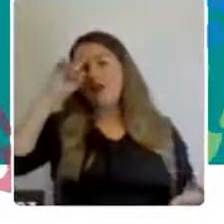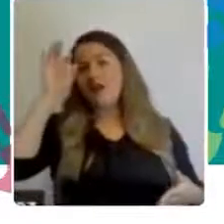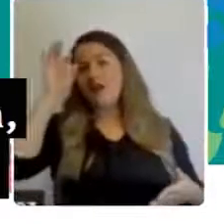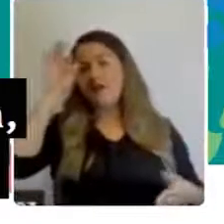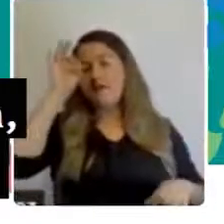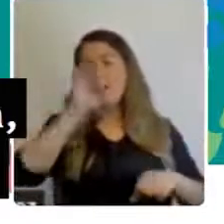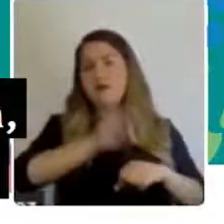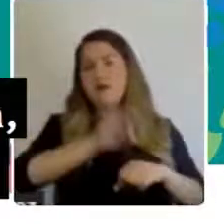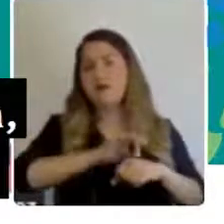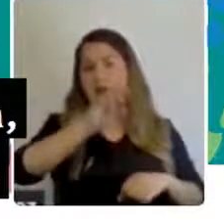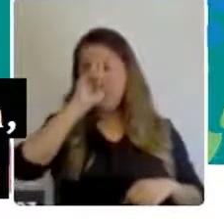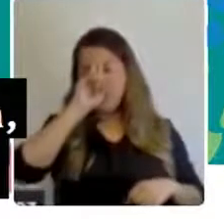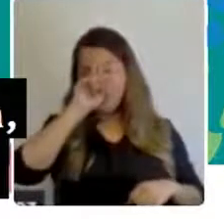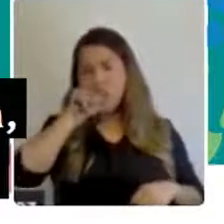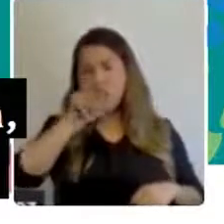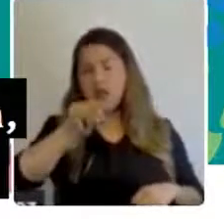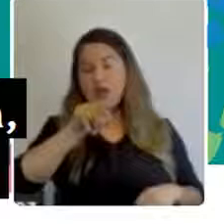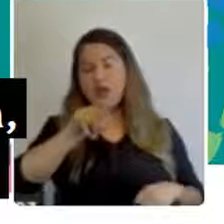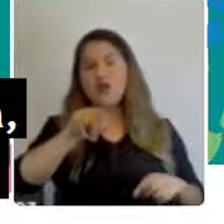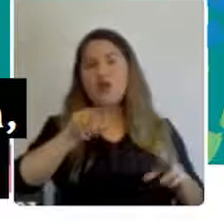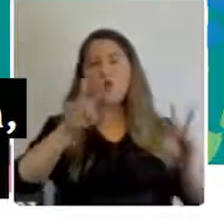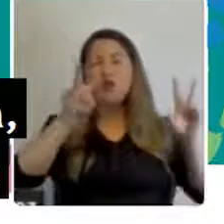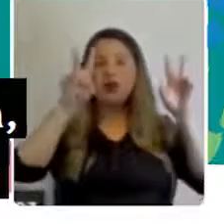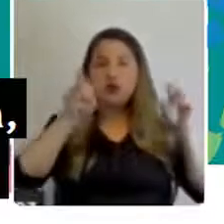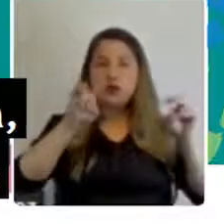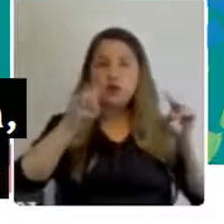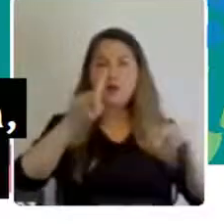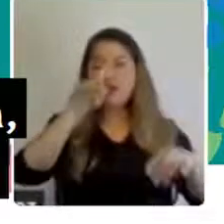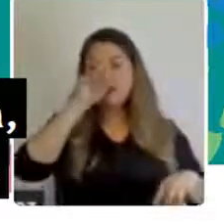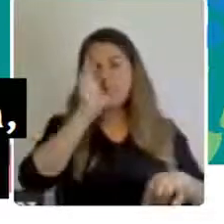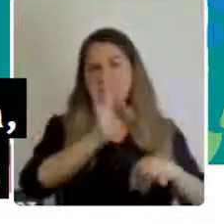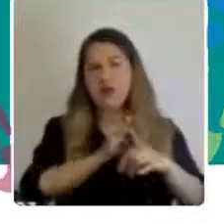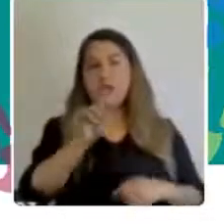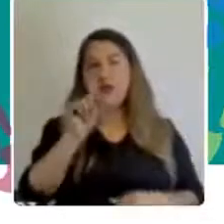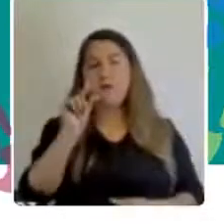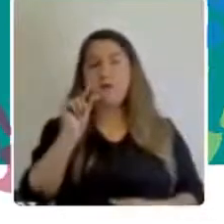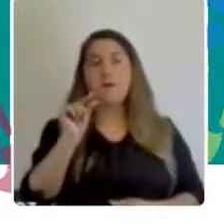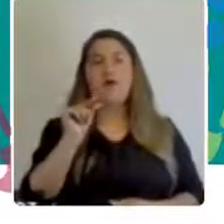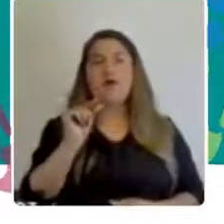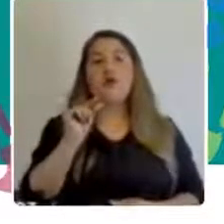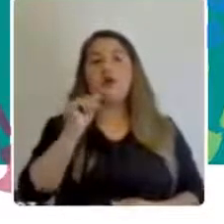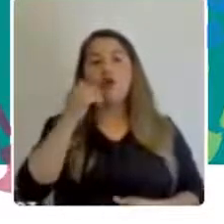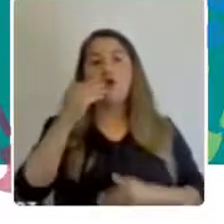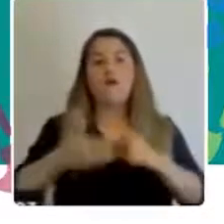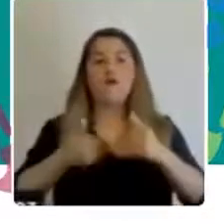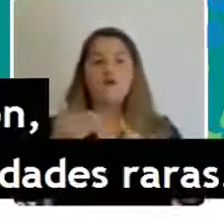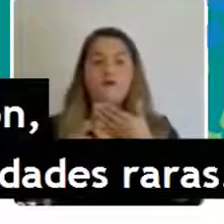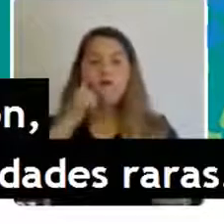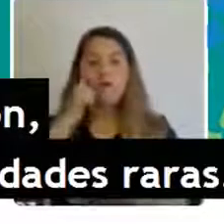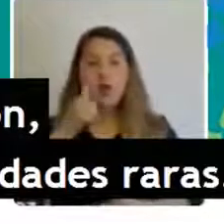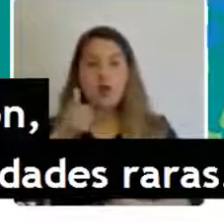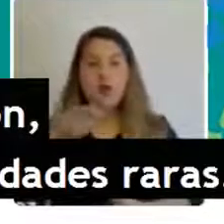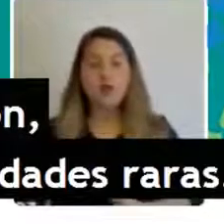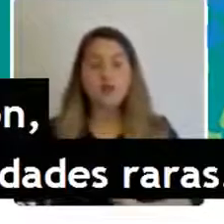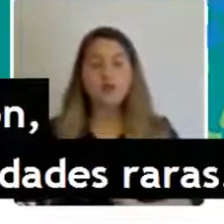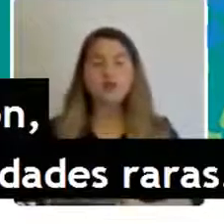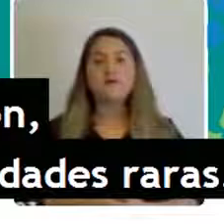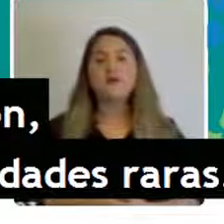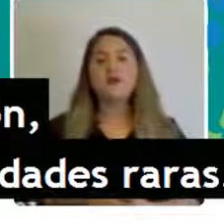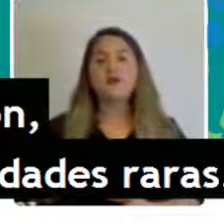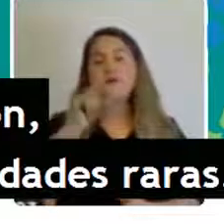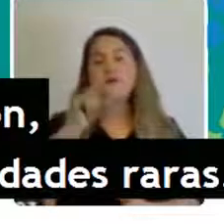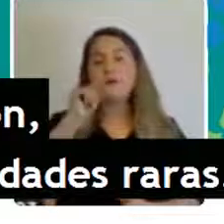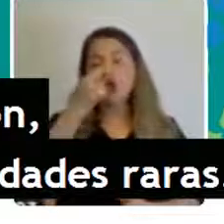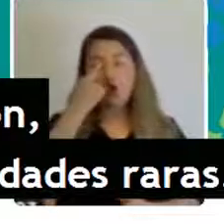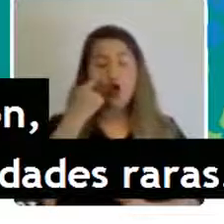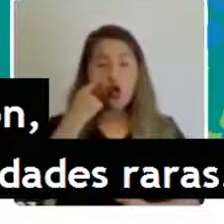level, dedicated to research, surveillance, information, rare diseases, and orphan drugs, focusing, of course, on